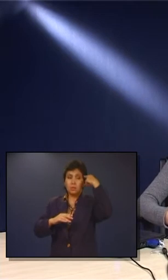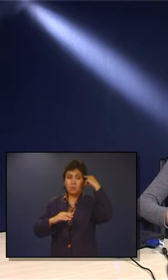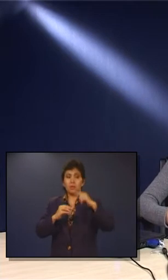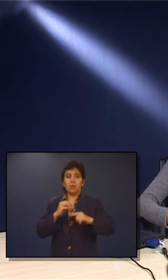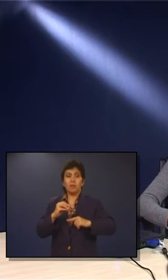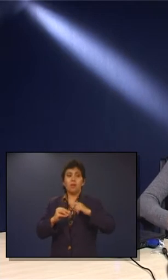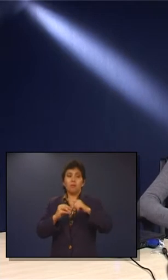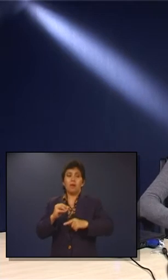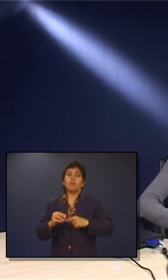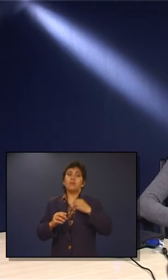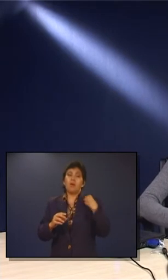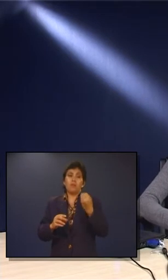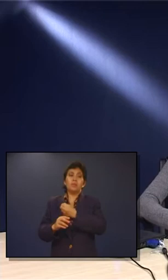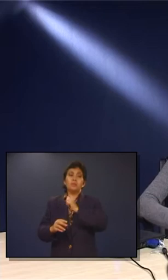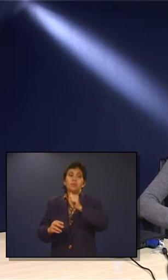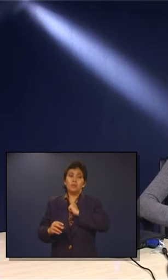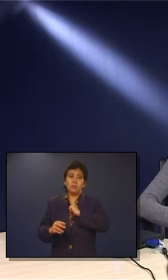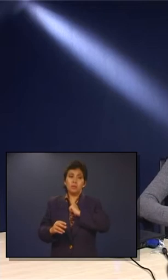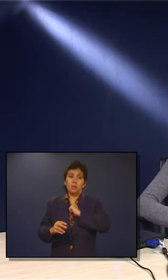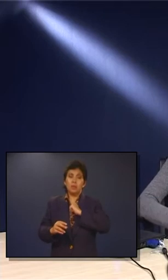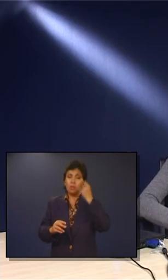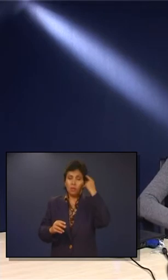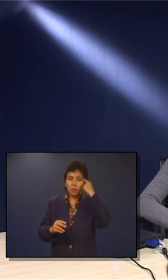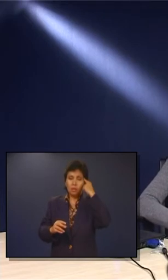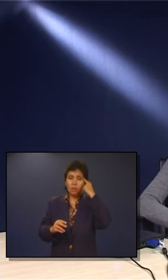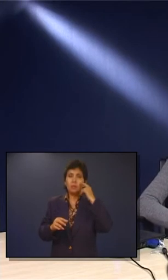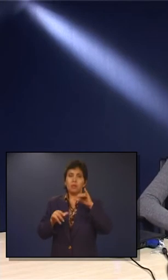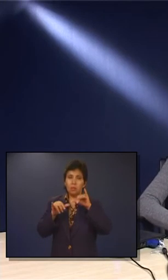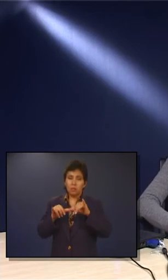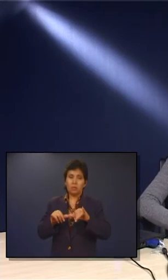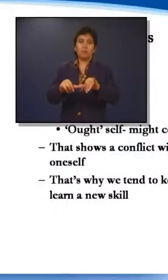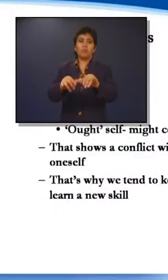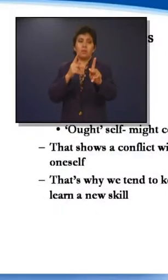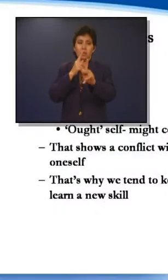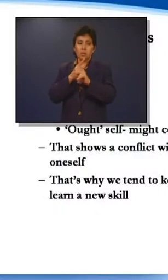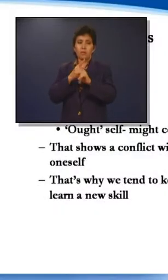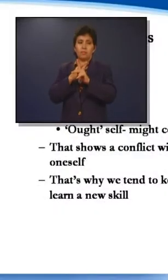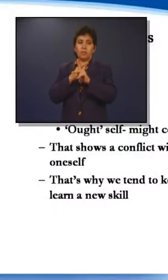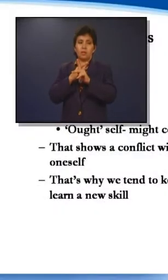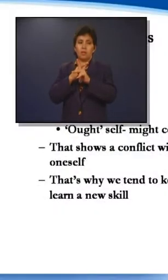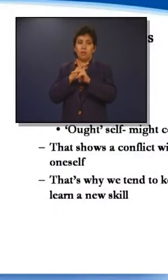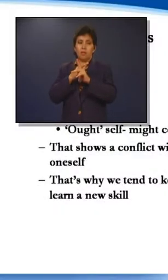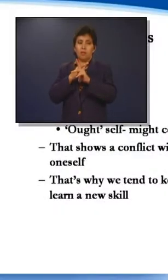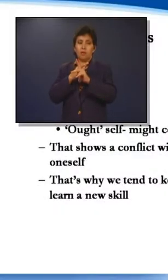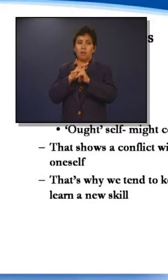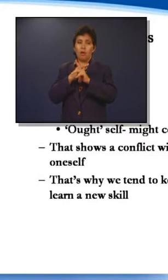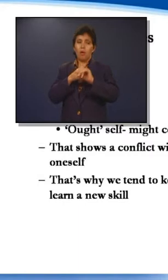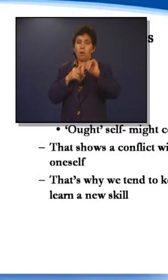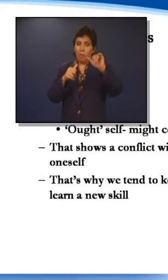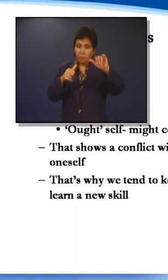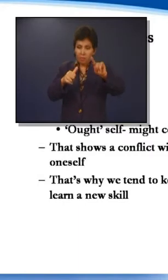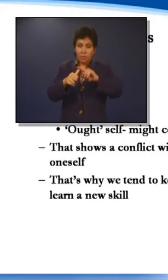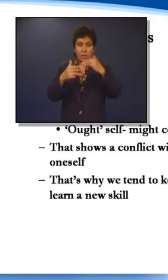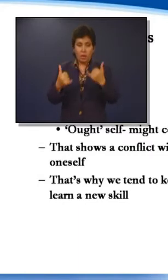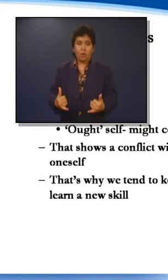about what we can do about ourselves, okay? We keep improving ourselves, actually. Yeah, that's why we keep improving ourselves. Like, one